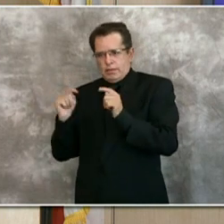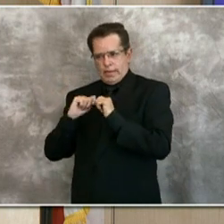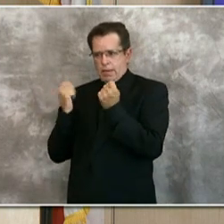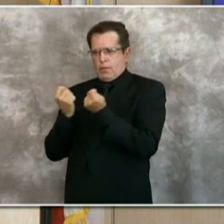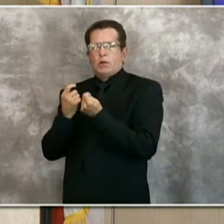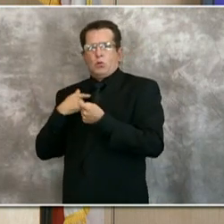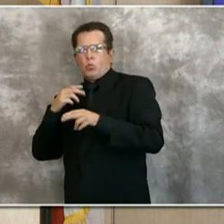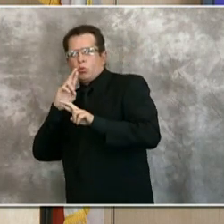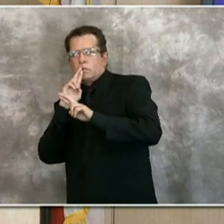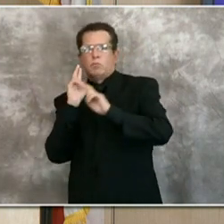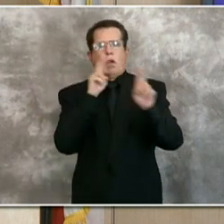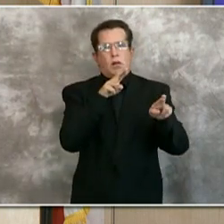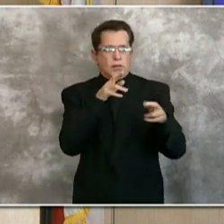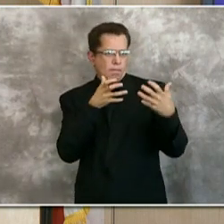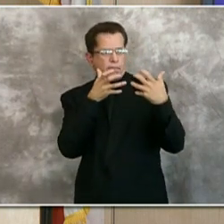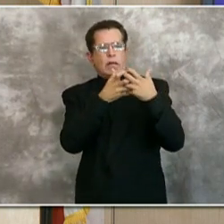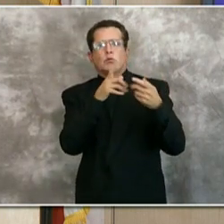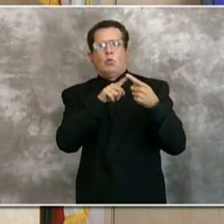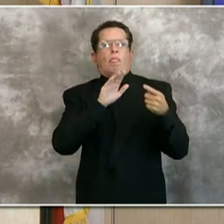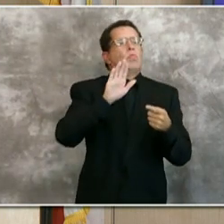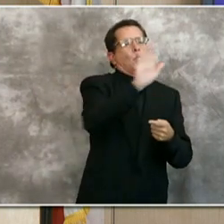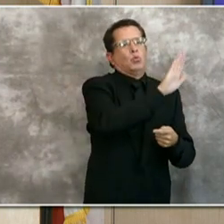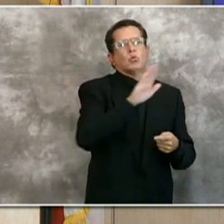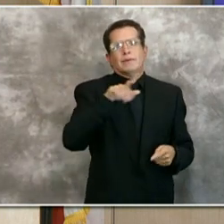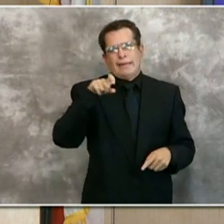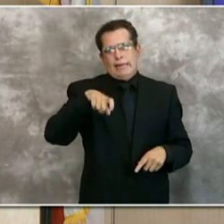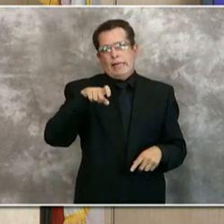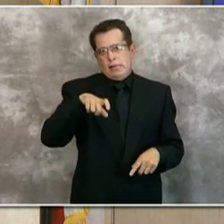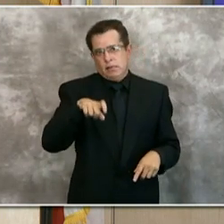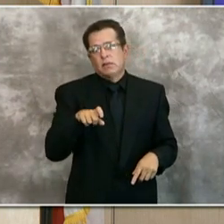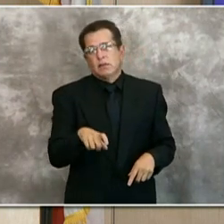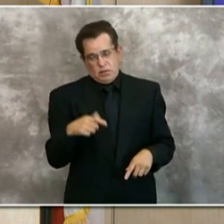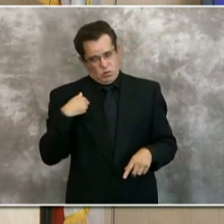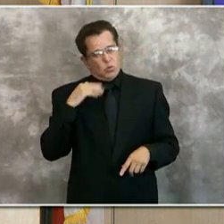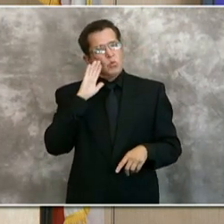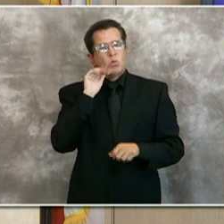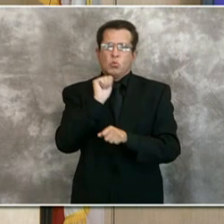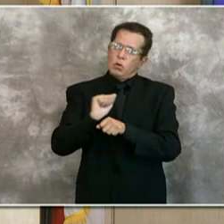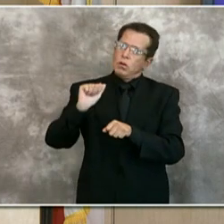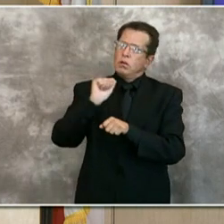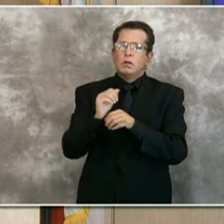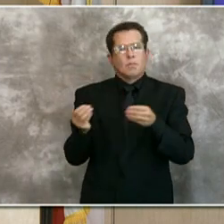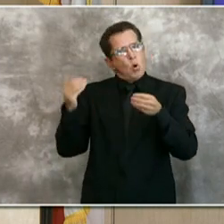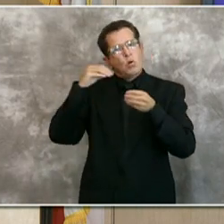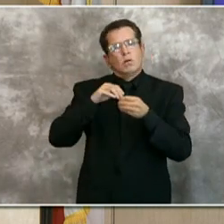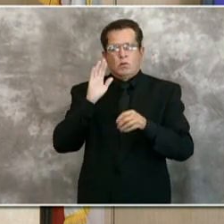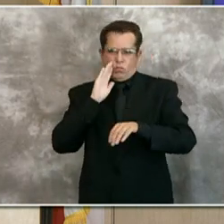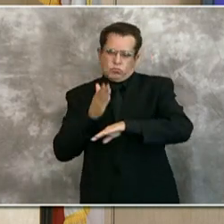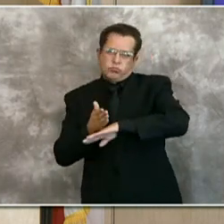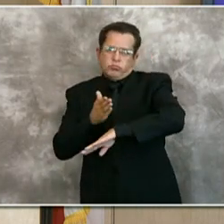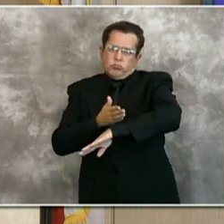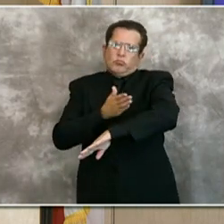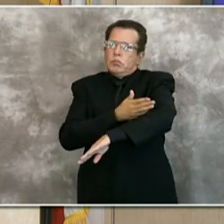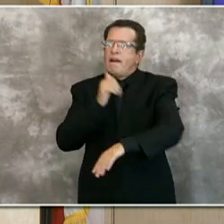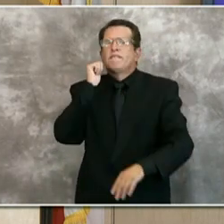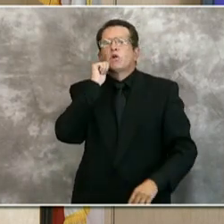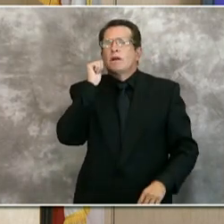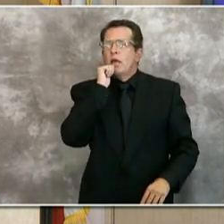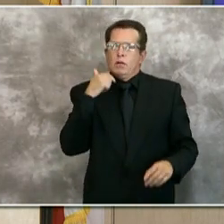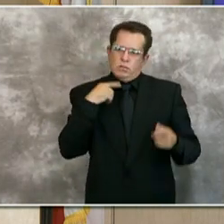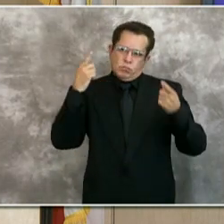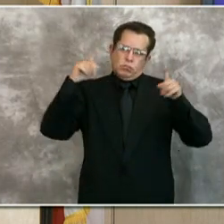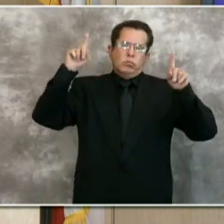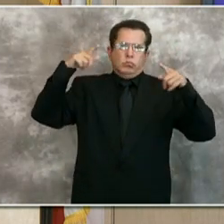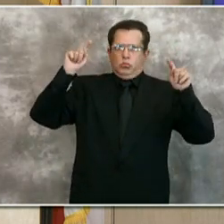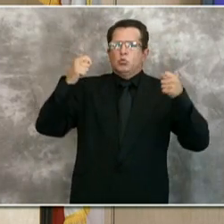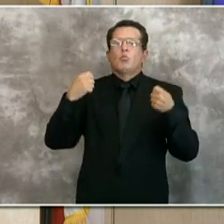is matching the communities that are being impacted. And we will continue to work to do better on a daily basis. As